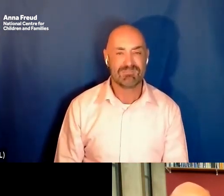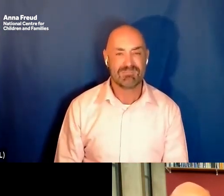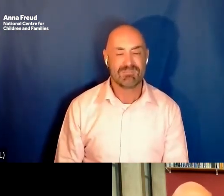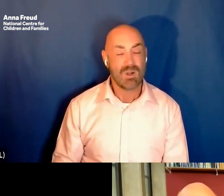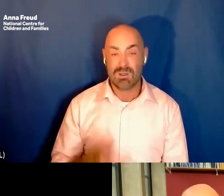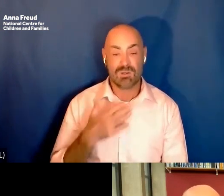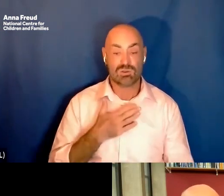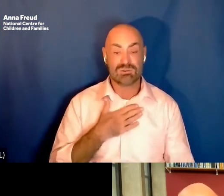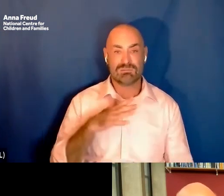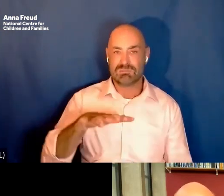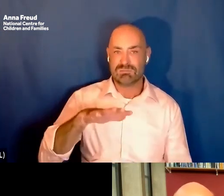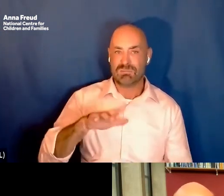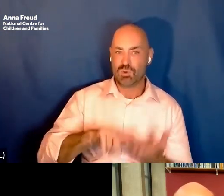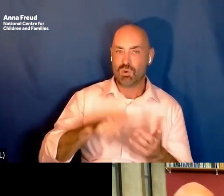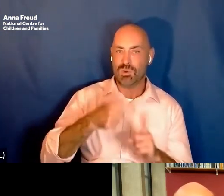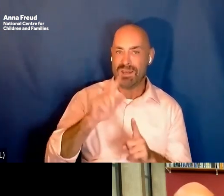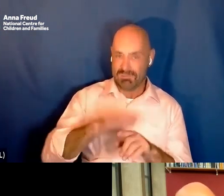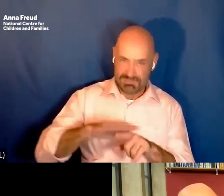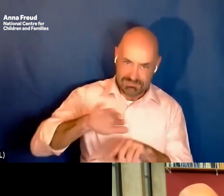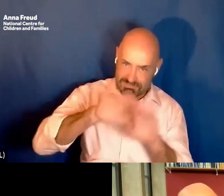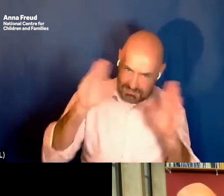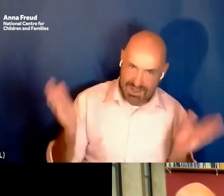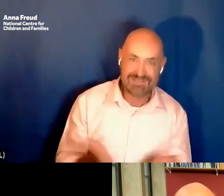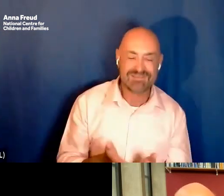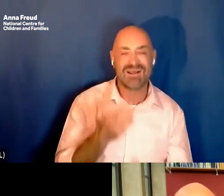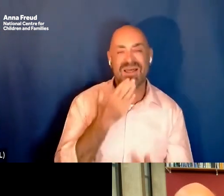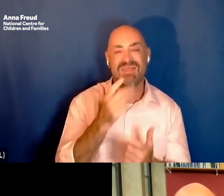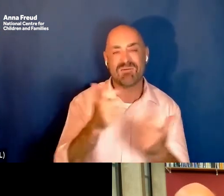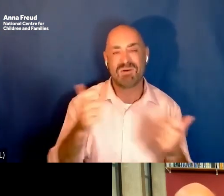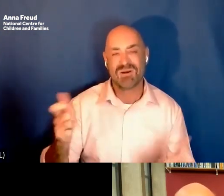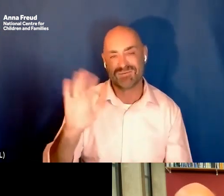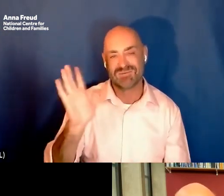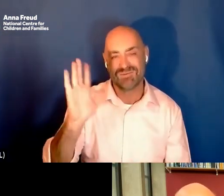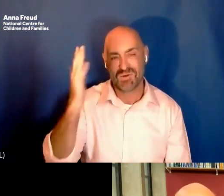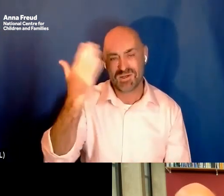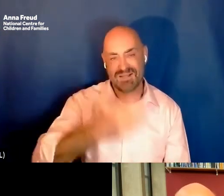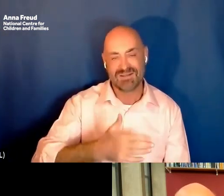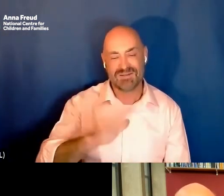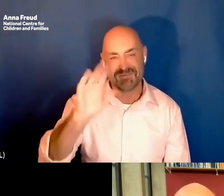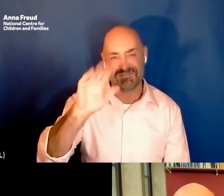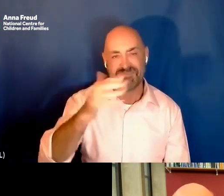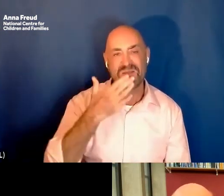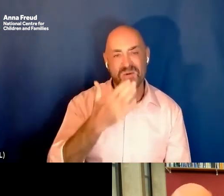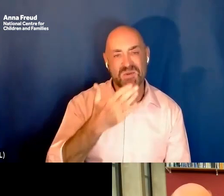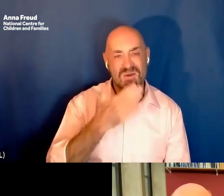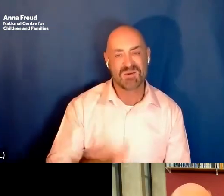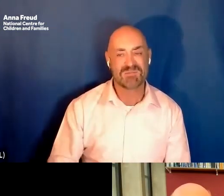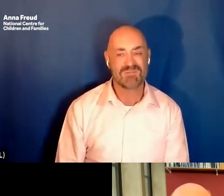our country. Thank you very much, and good evening. Thank you so much.